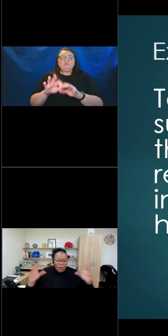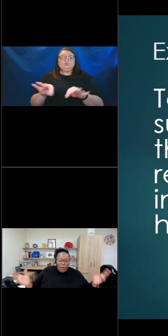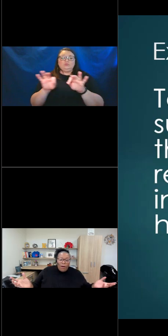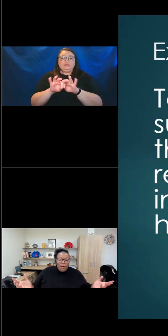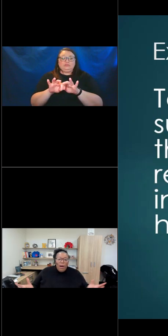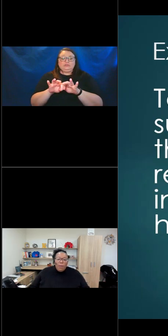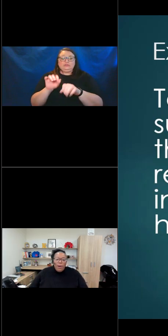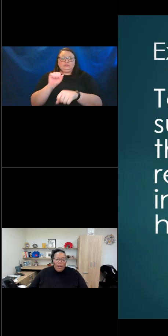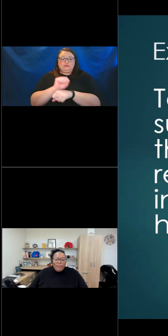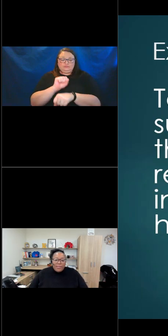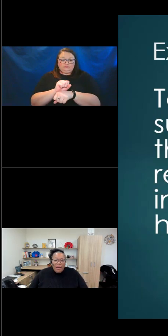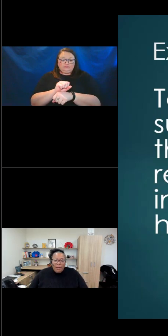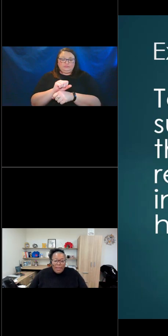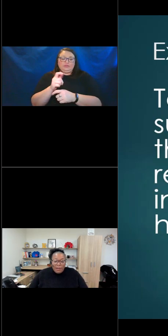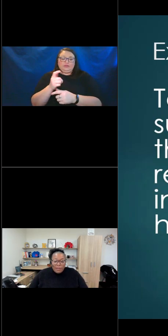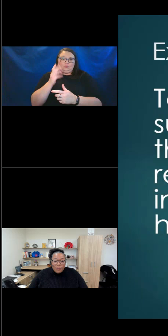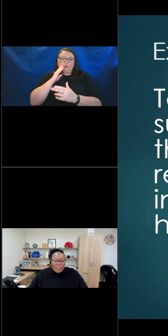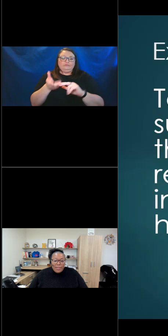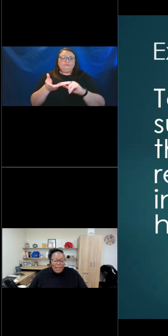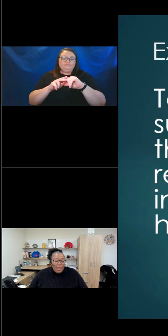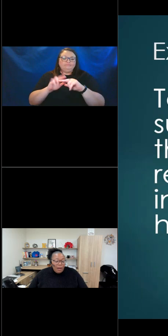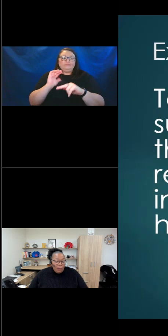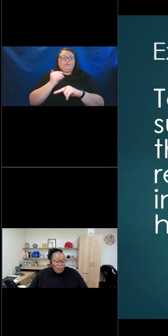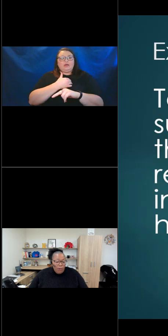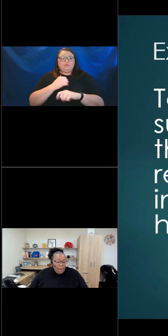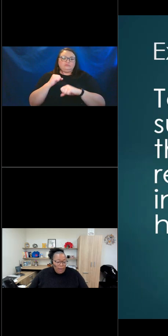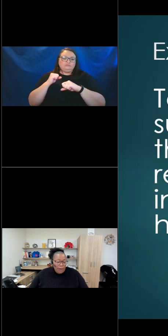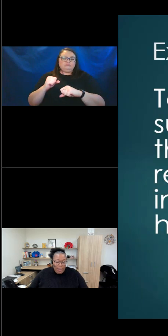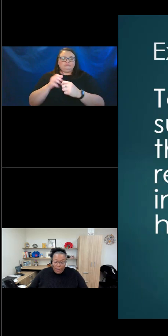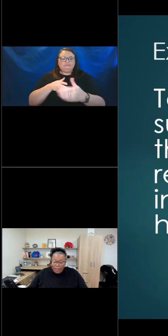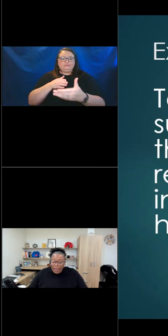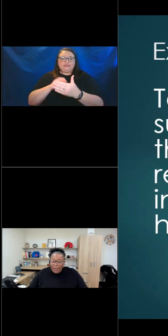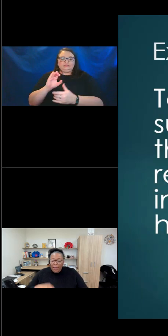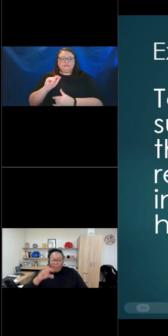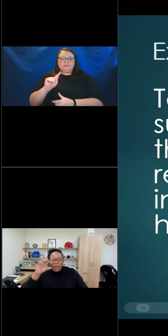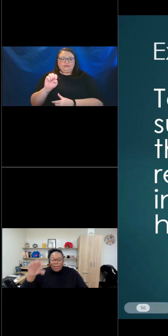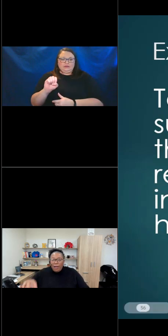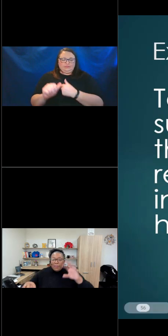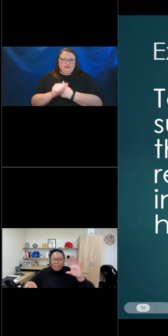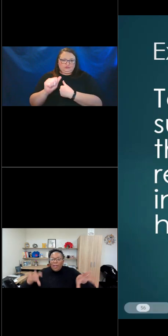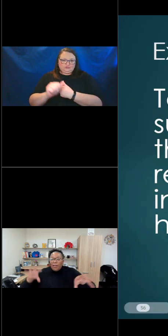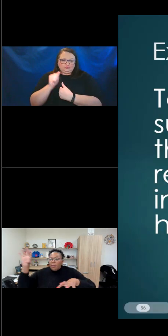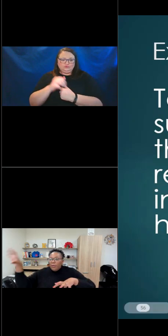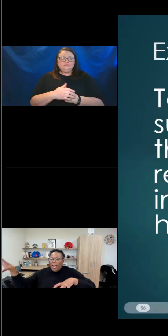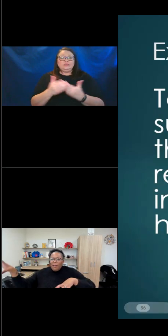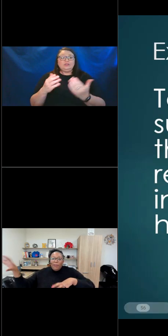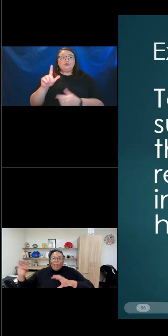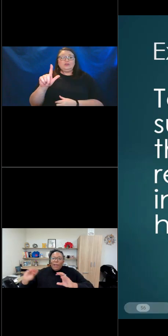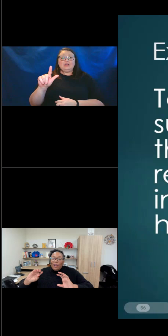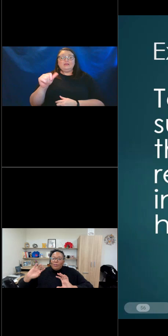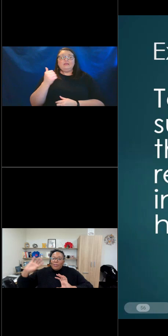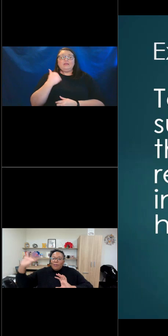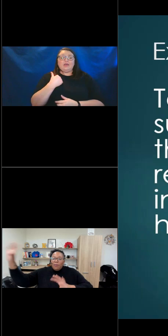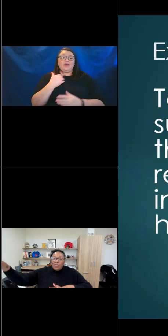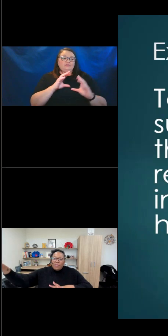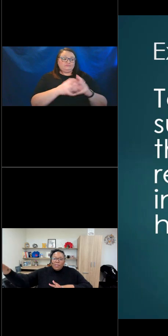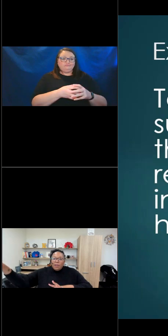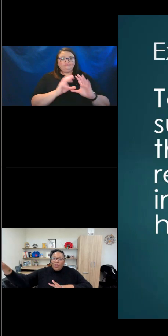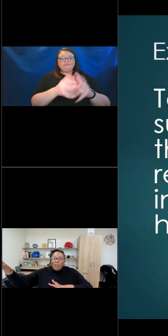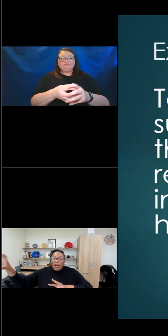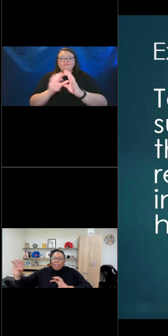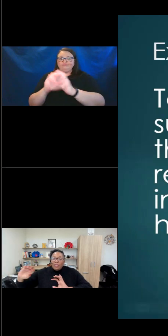the overall point of this council is like, here in LA, there's a lot of silos. We have, some